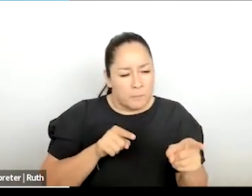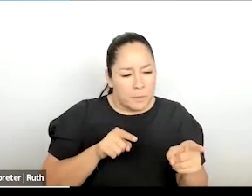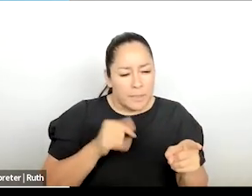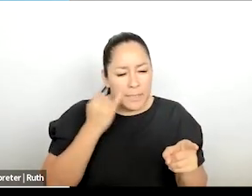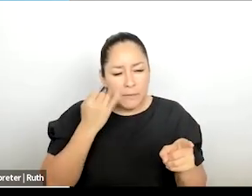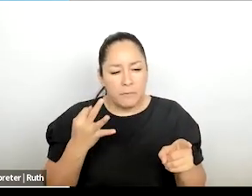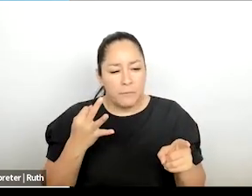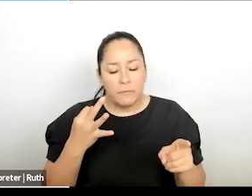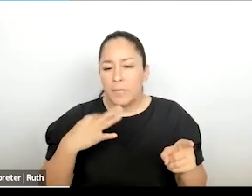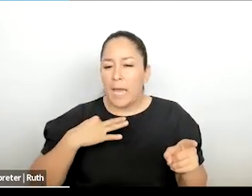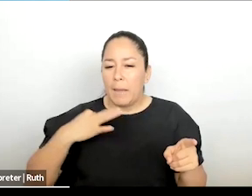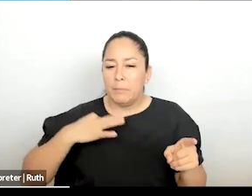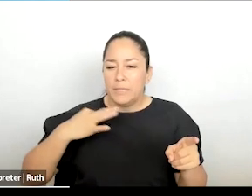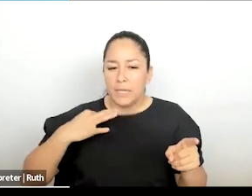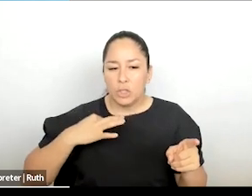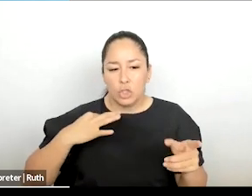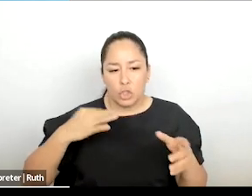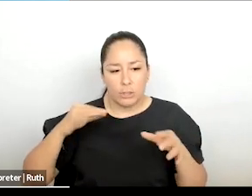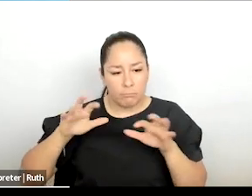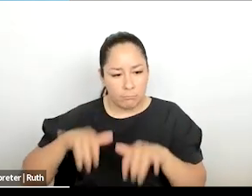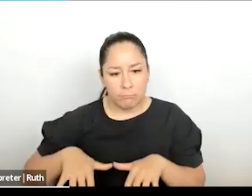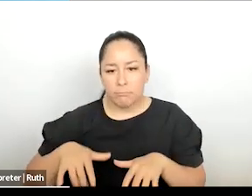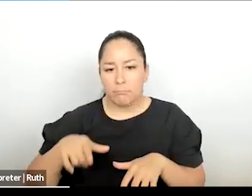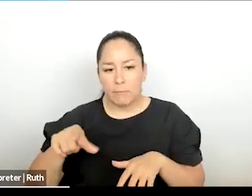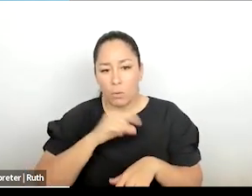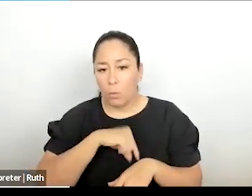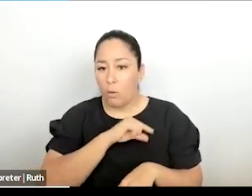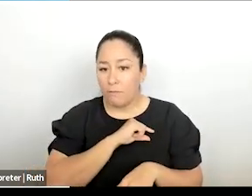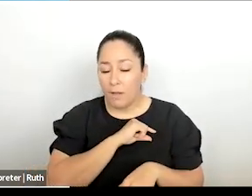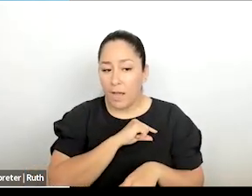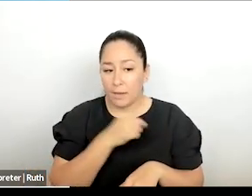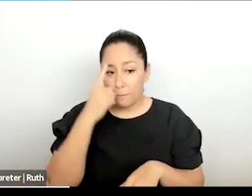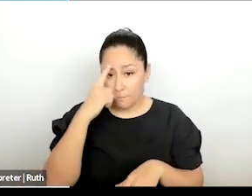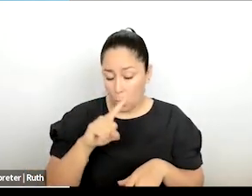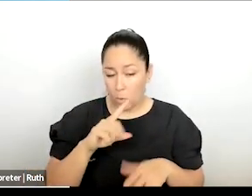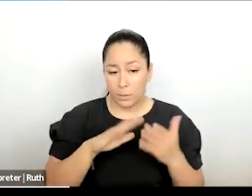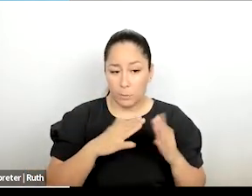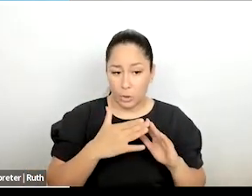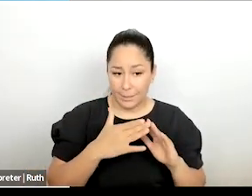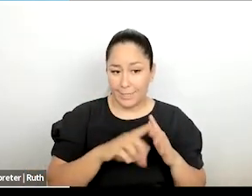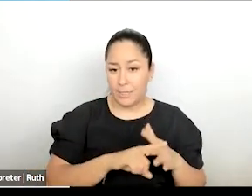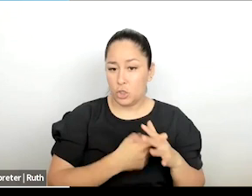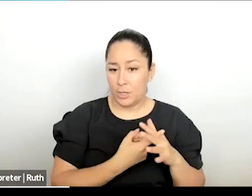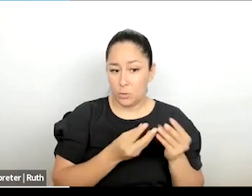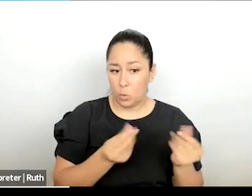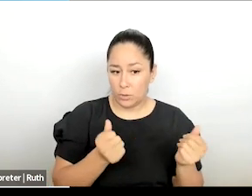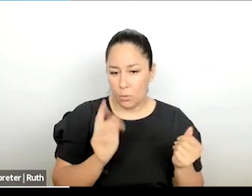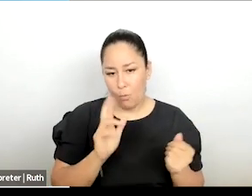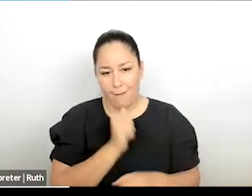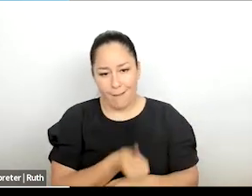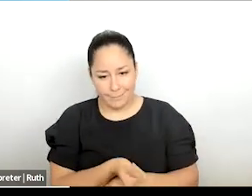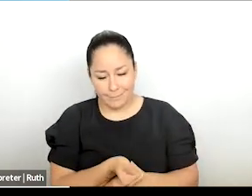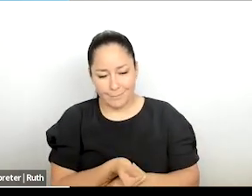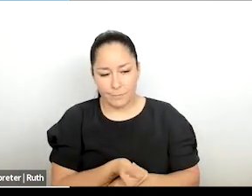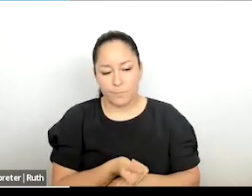a application may be qualified for community-initiated solutions or not. And we talk about